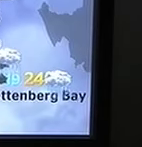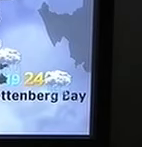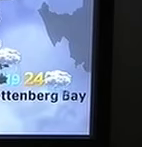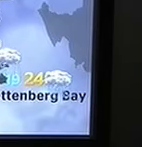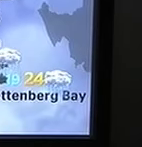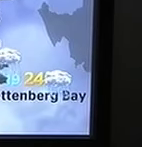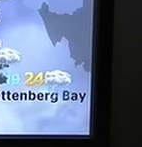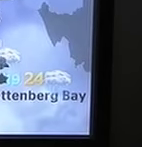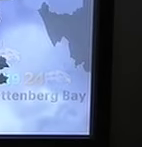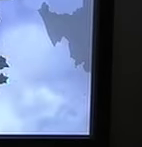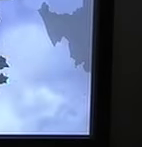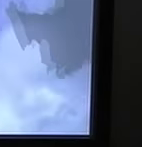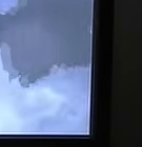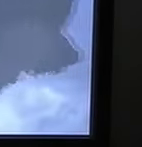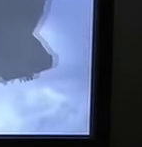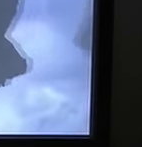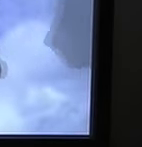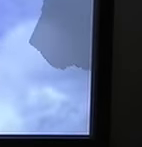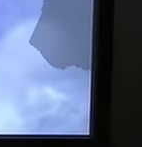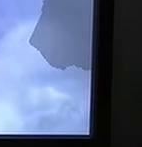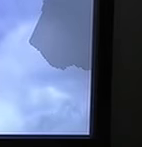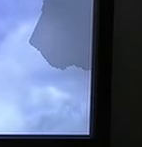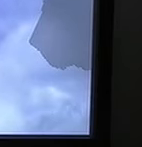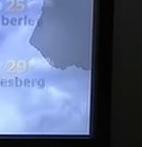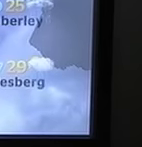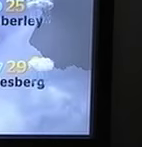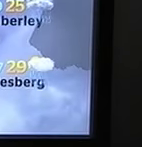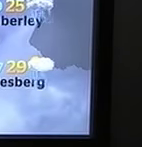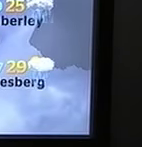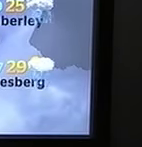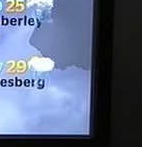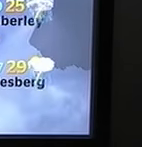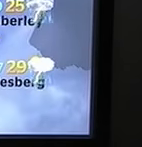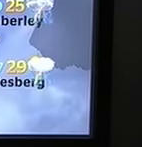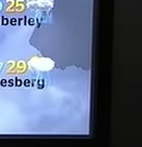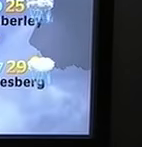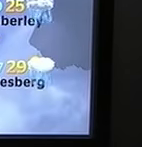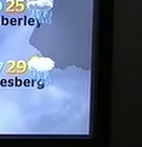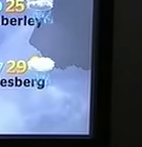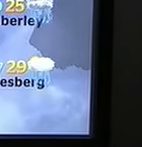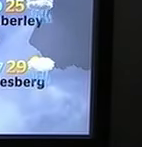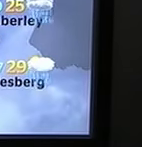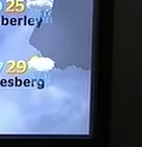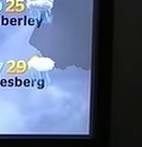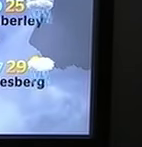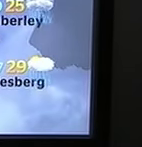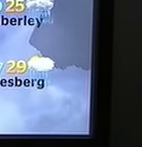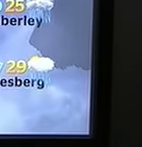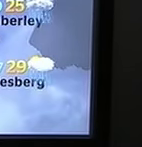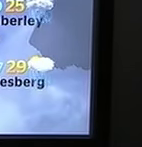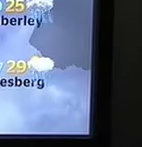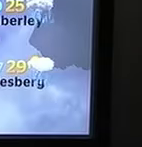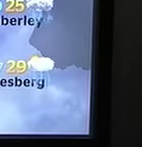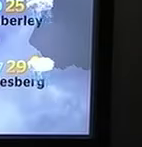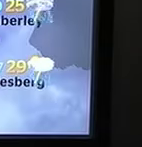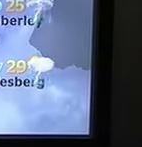we're expecting thundershowers throughout the rest of the Western Cape. Cape Town partly cloudy at 33 degrees. Widespread thunderstorms extend all the way through to the